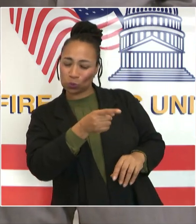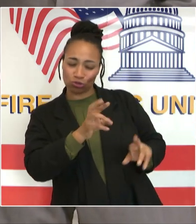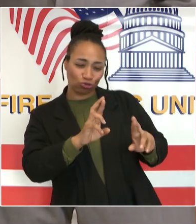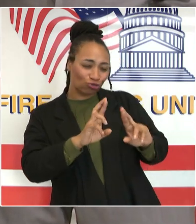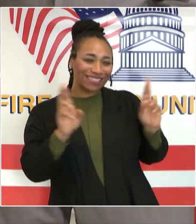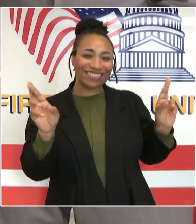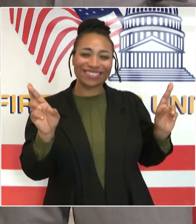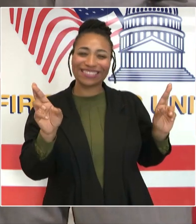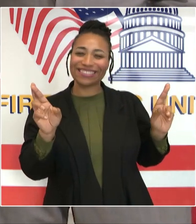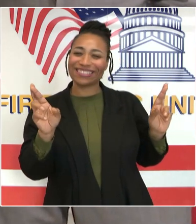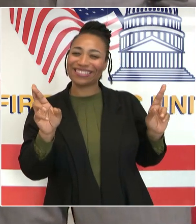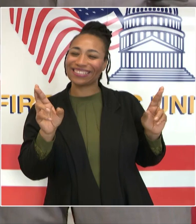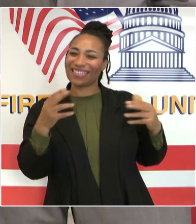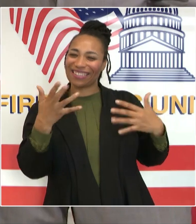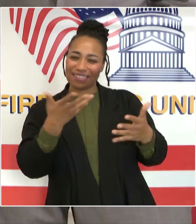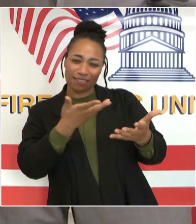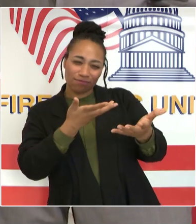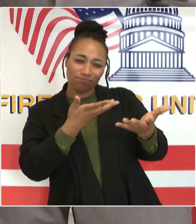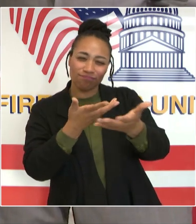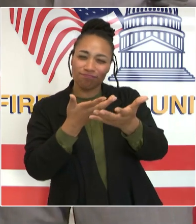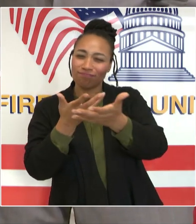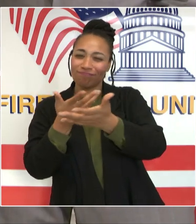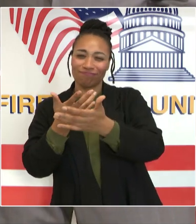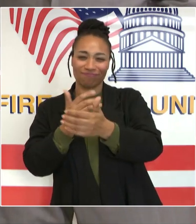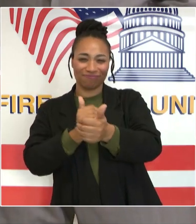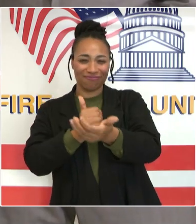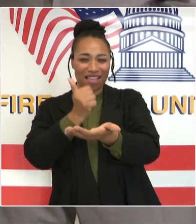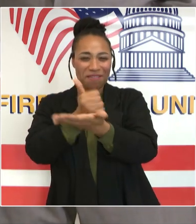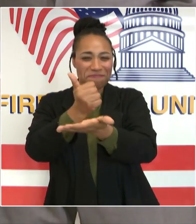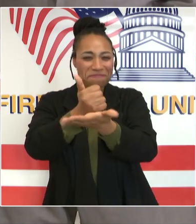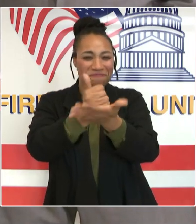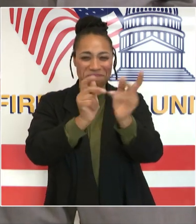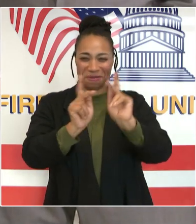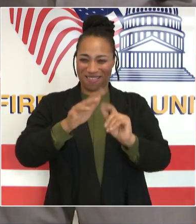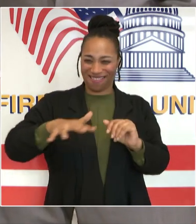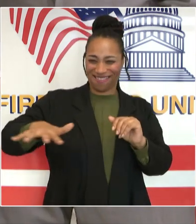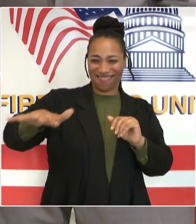difficult times. And when they see you walk in the door,